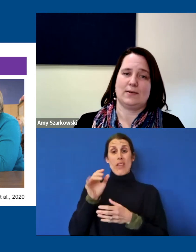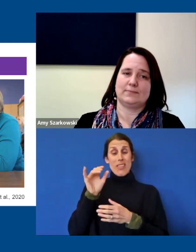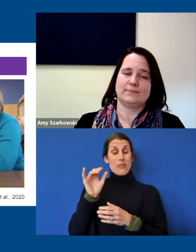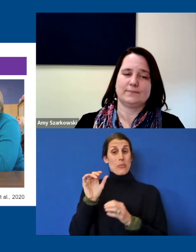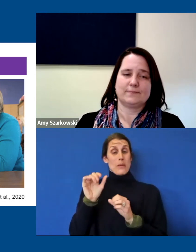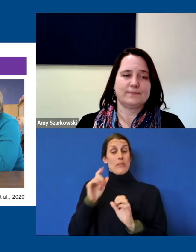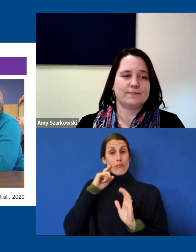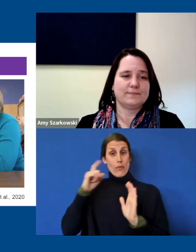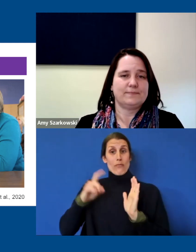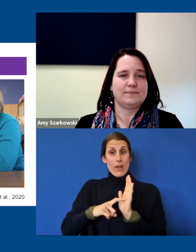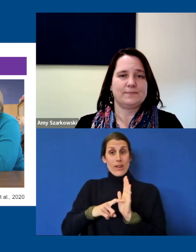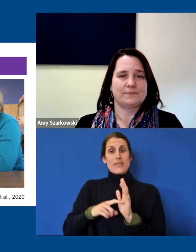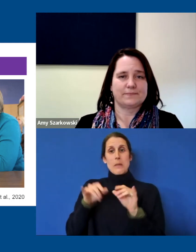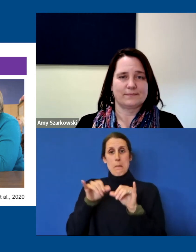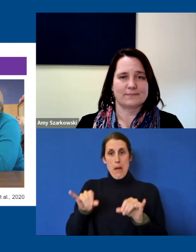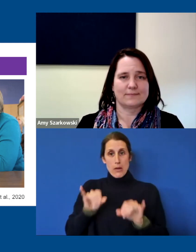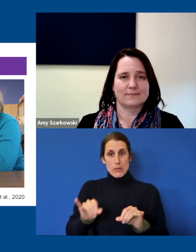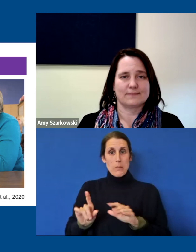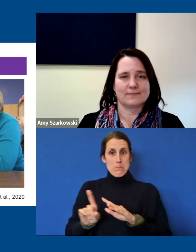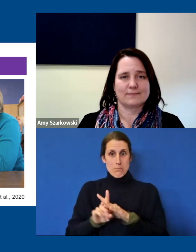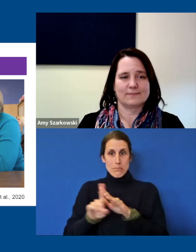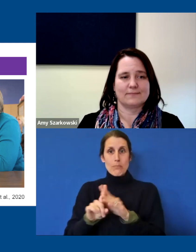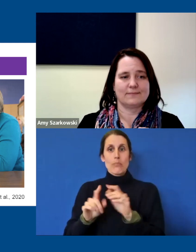as well.